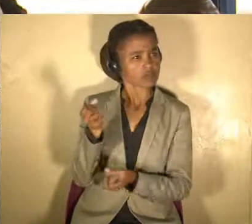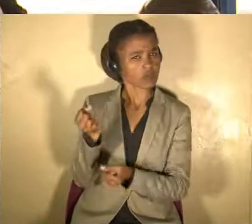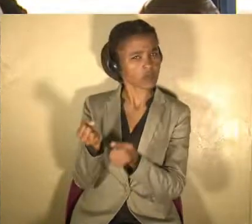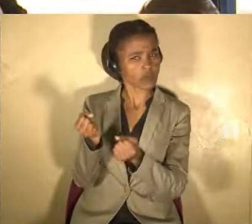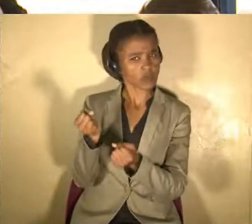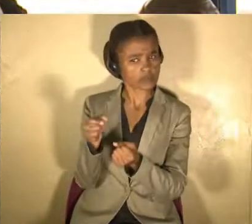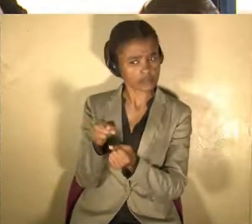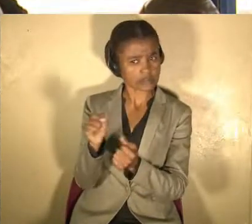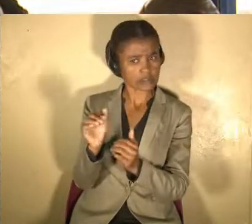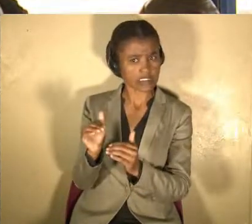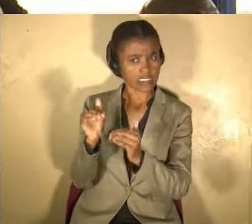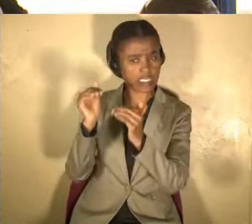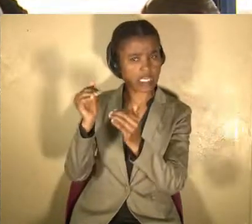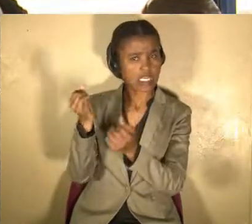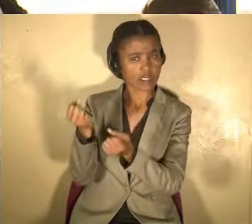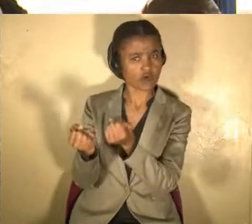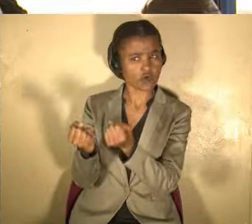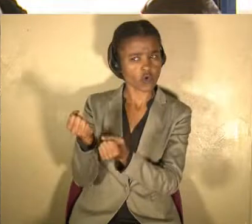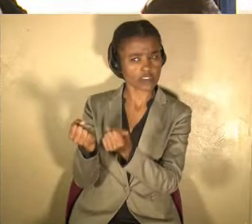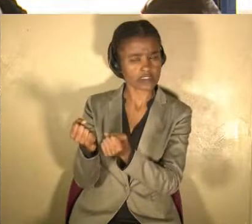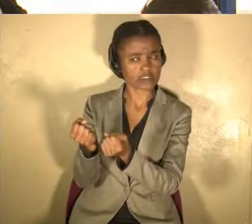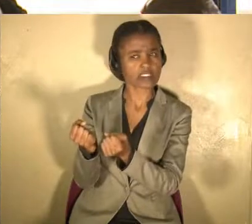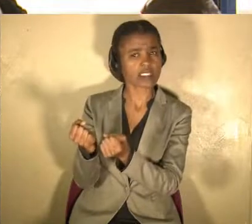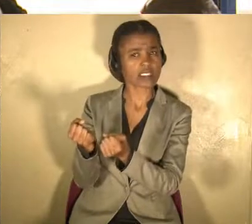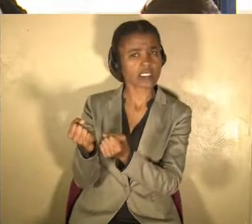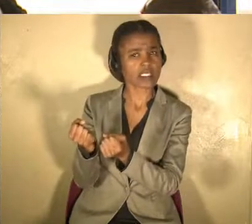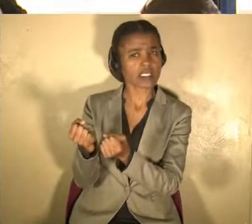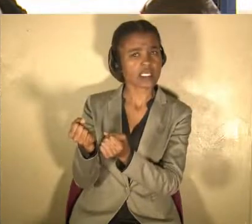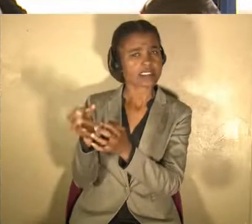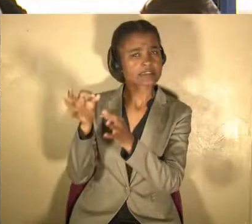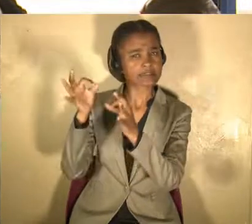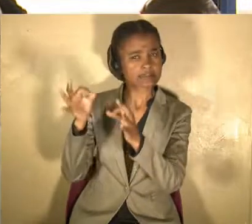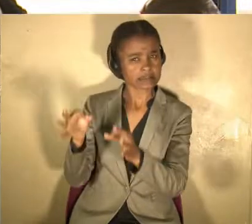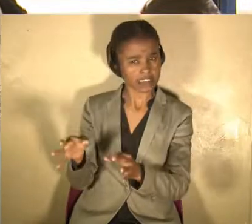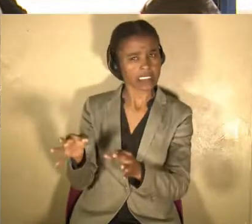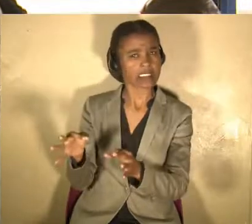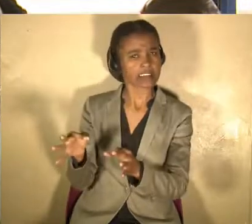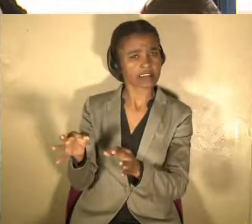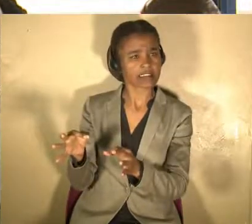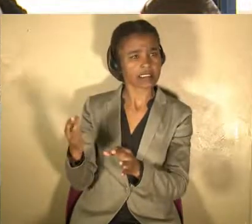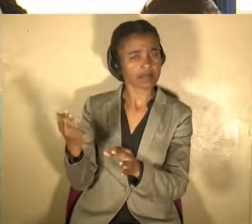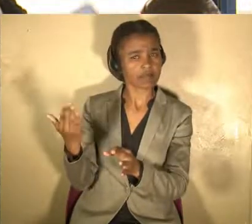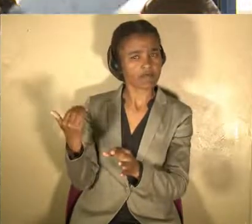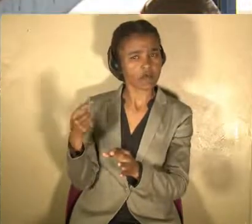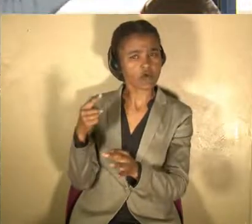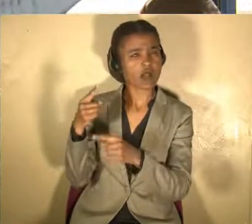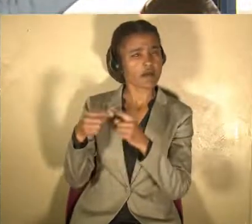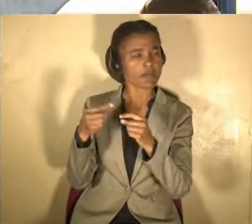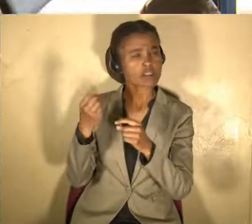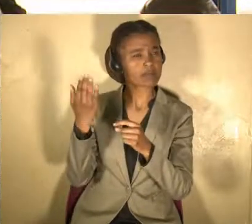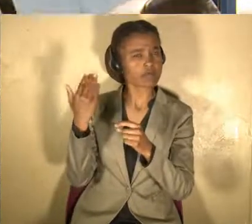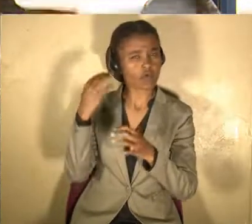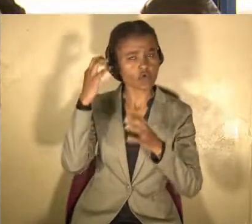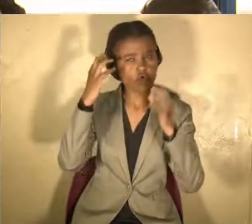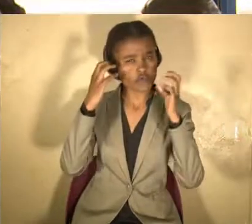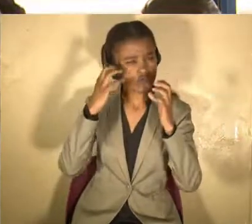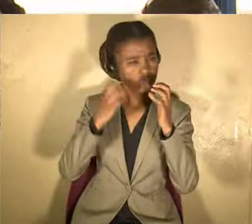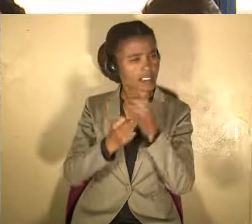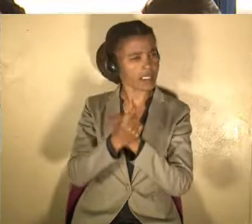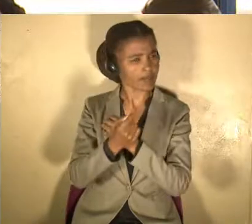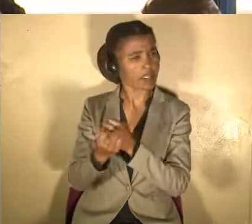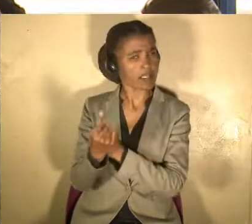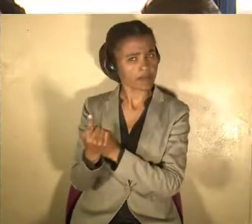now, the presenter, Malokai presenter, I thought mhlambe izokhona nokuthi address the issue yokuthi if foster